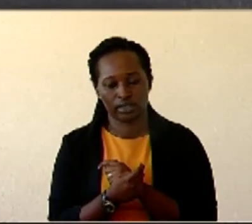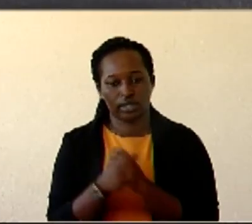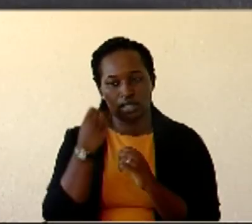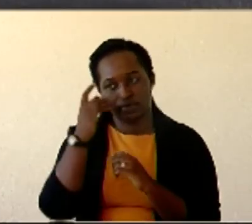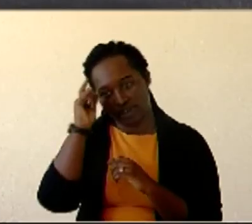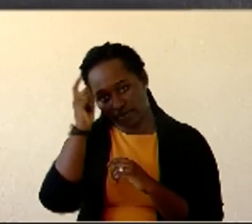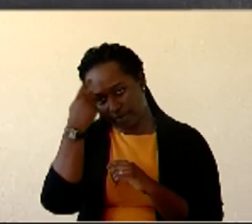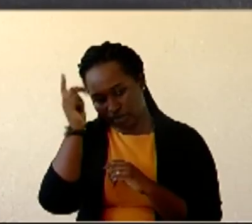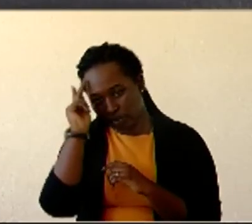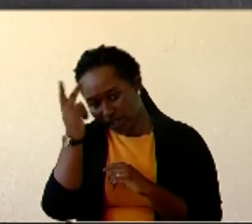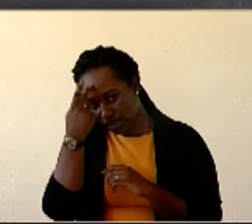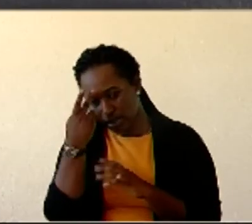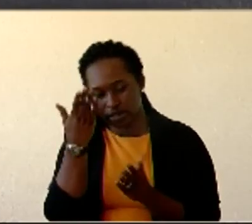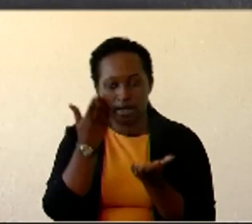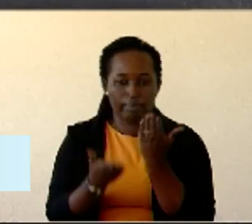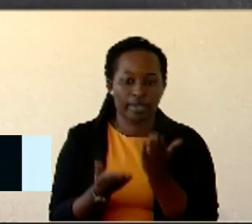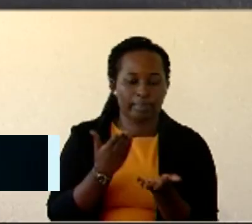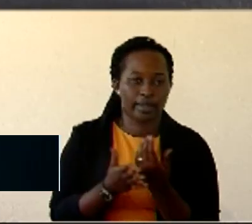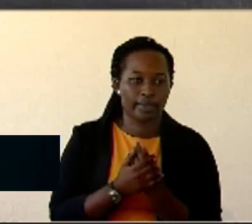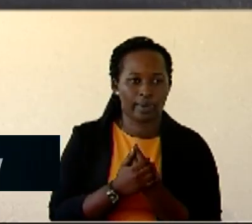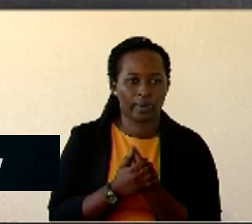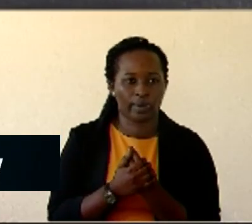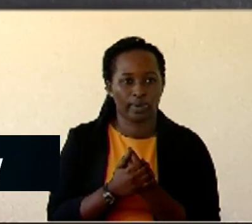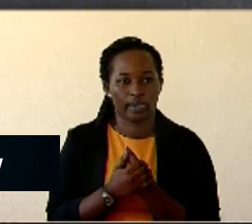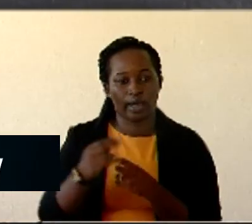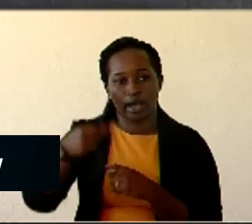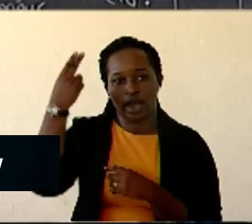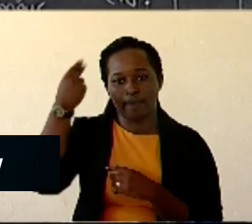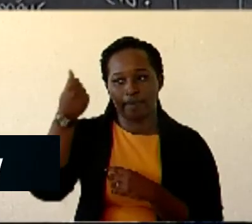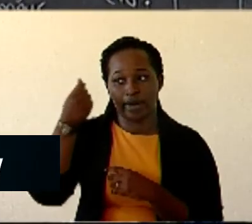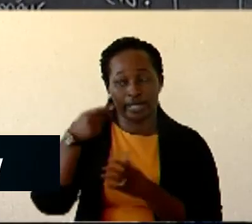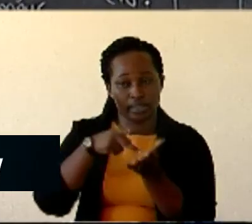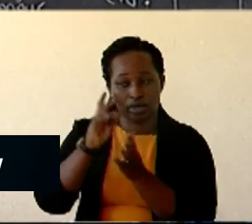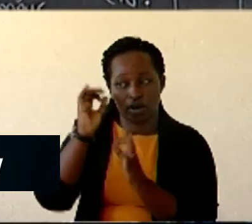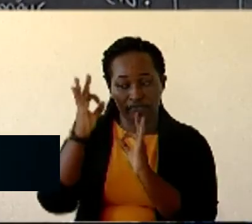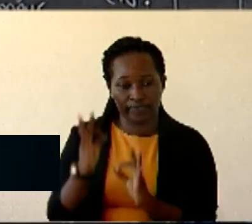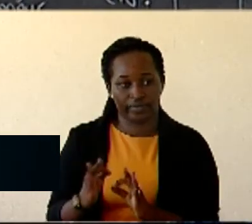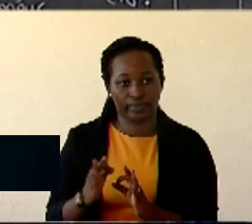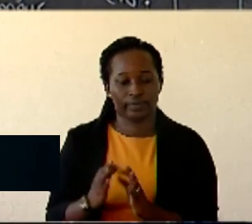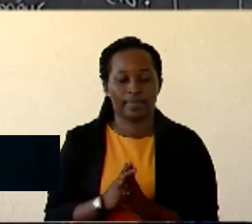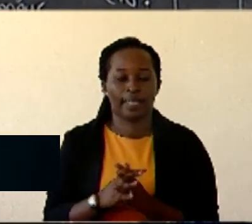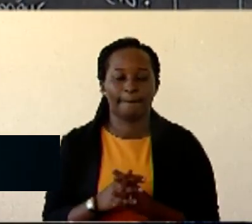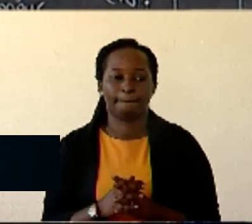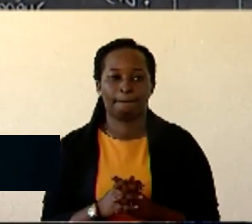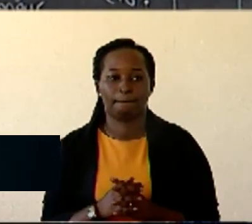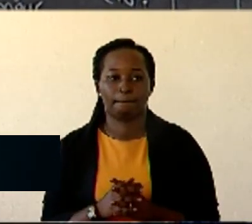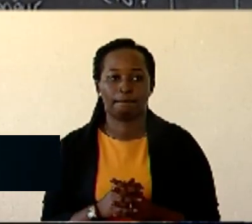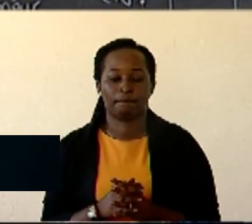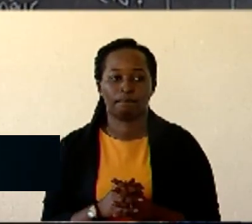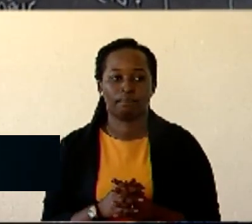government policies, maybe high price of the commodity or increase in the price of the commodity.